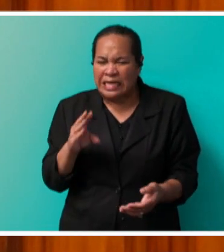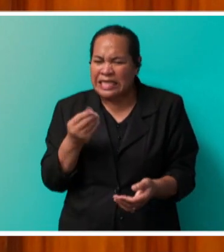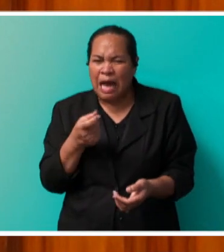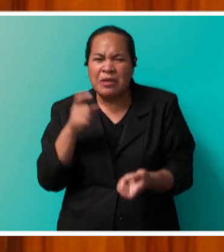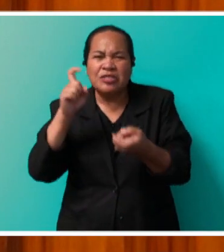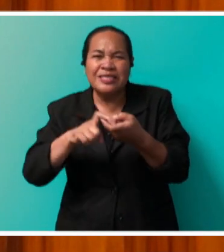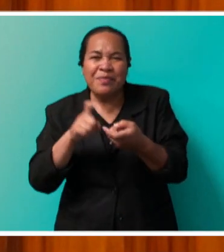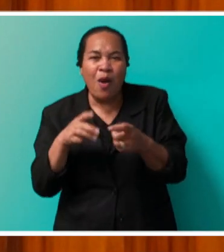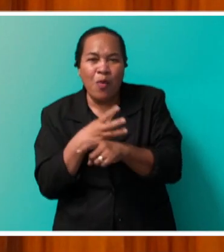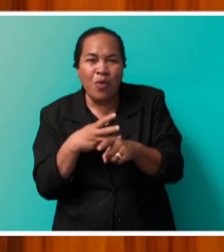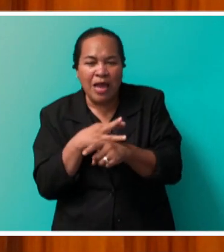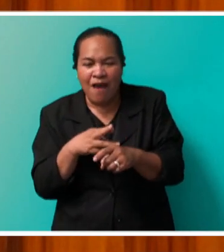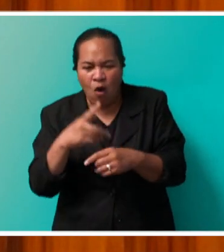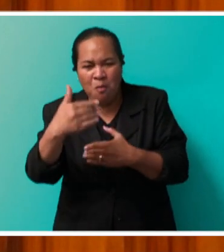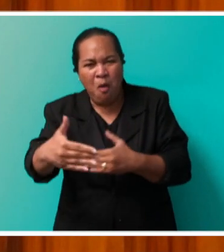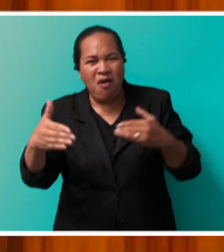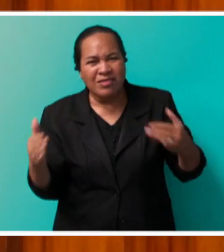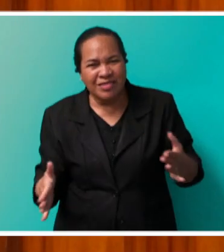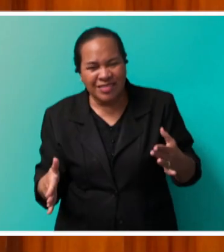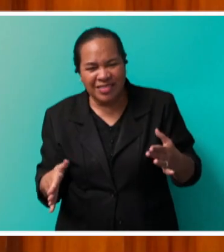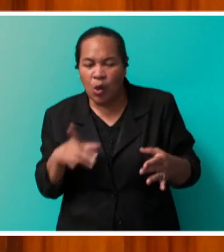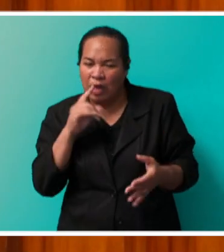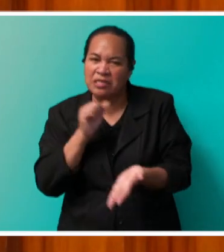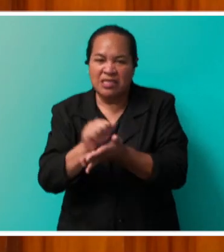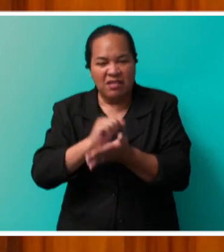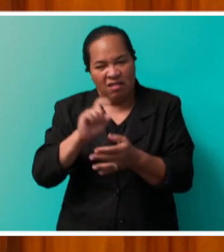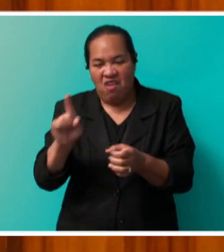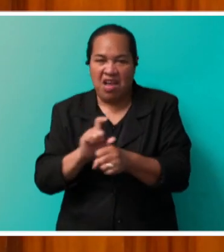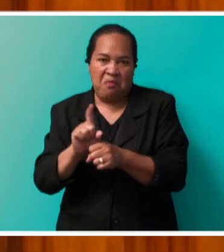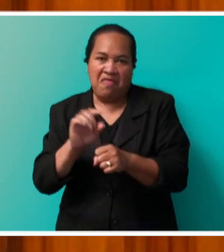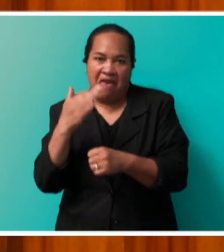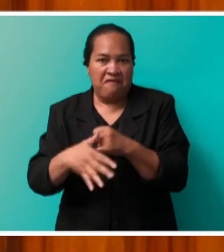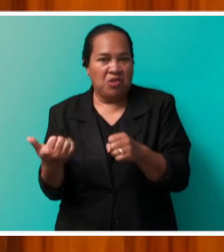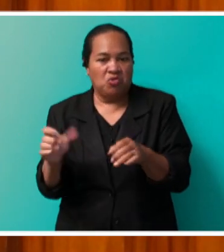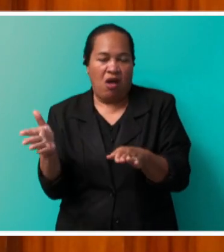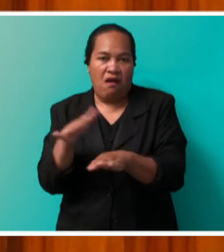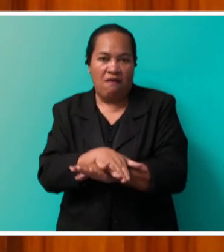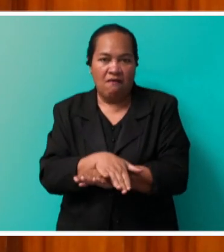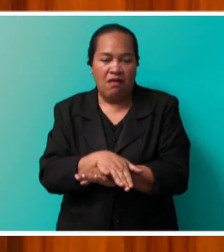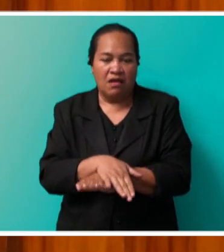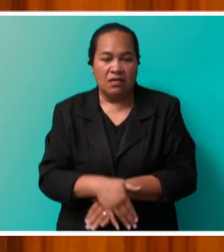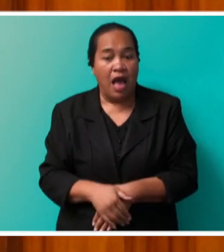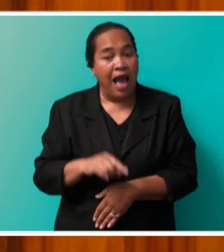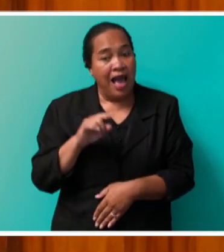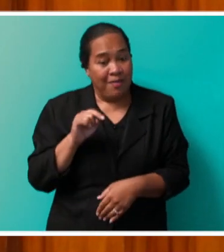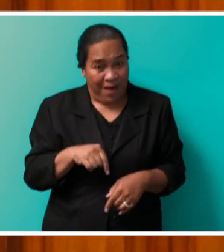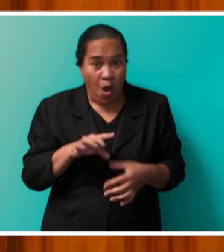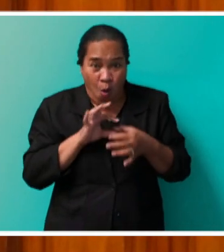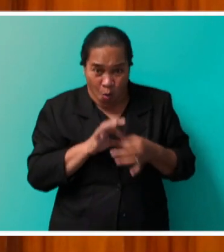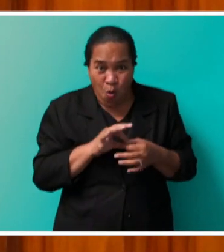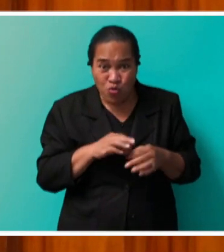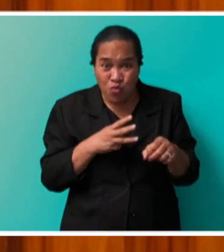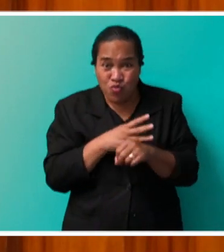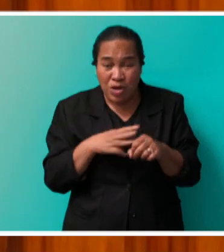for boxing purposes are normally sold untreated. Honorable Speaker, at the same time, there are native species